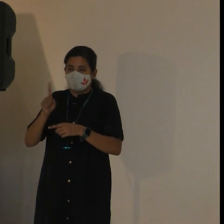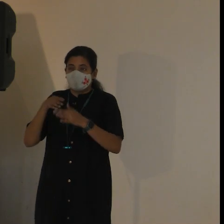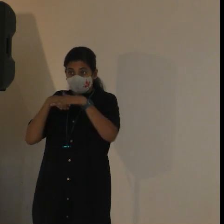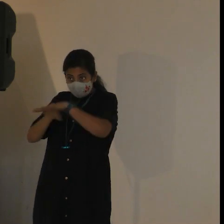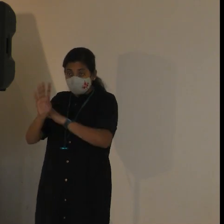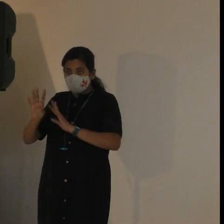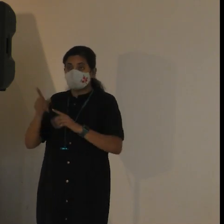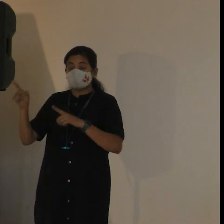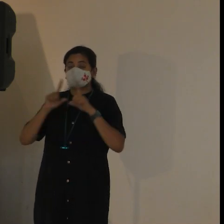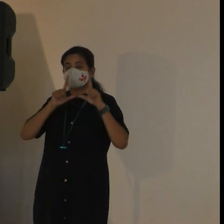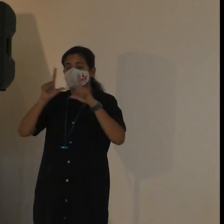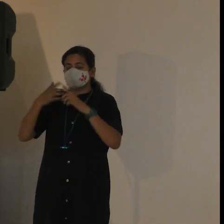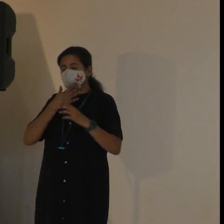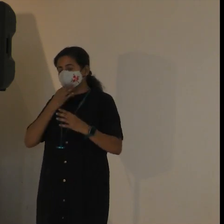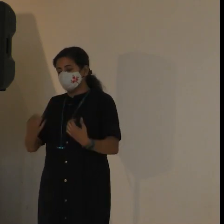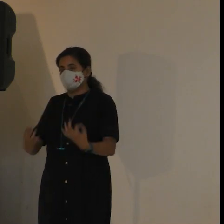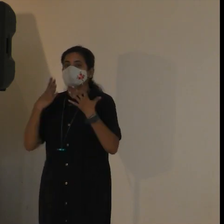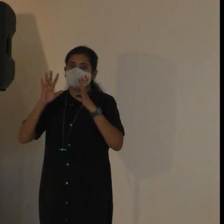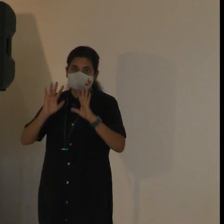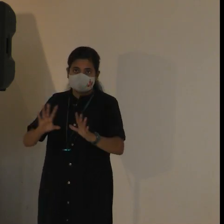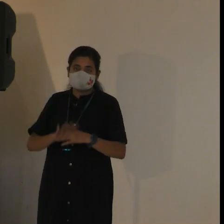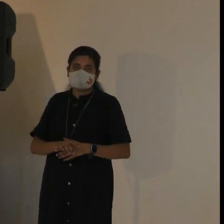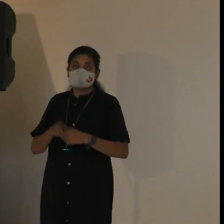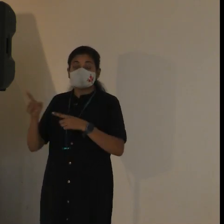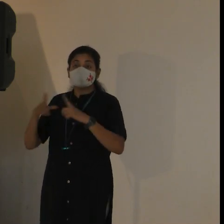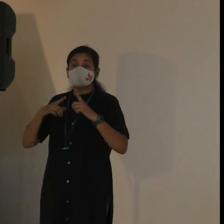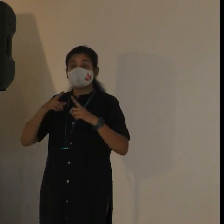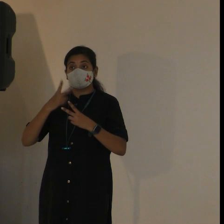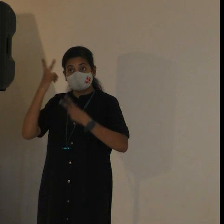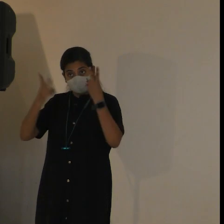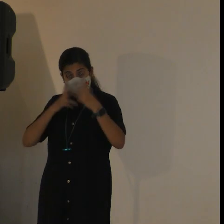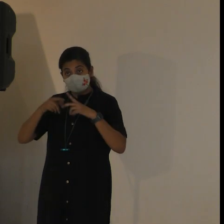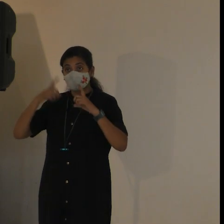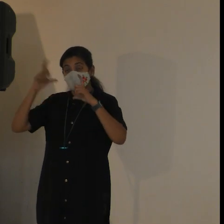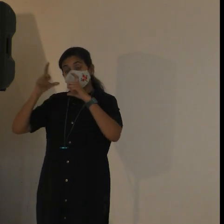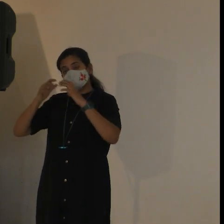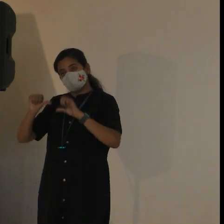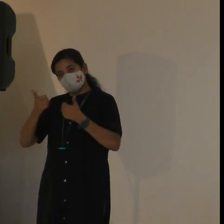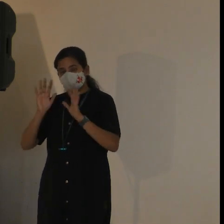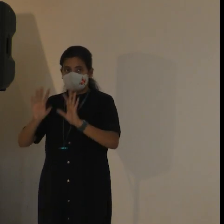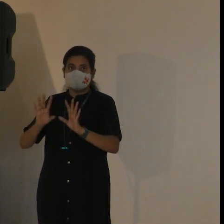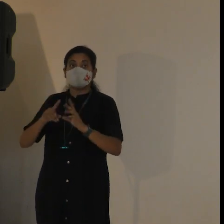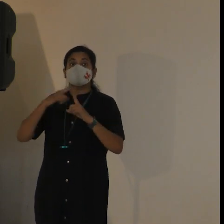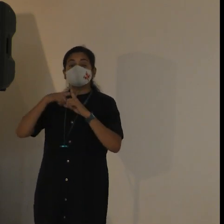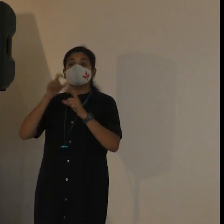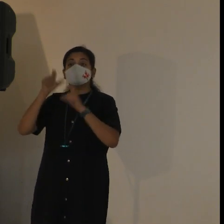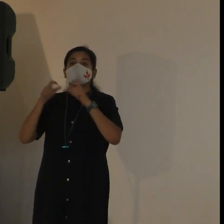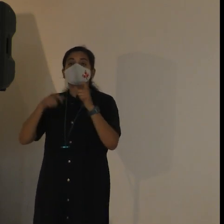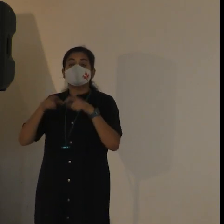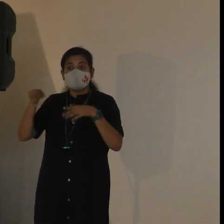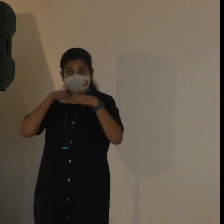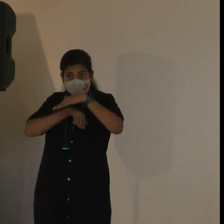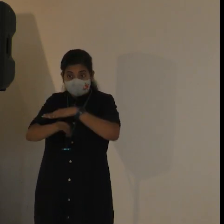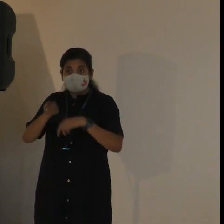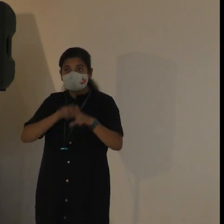for excellent photo shoots, and we know today we travel more through pictures than through actual experiences. So the average tourist is more likely to walk into